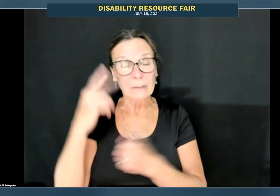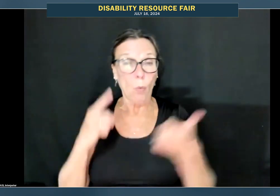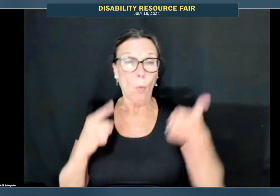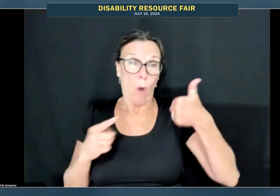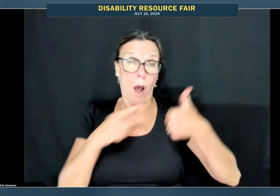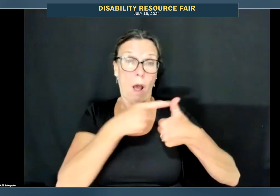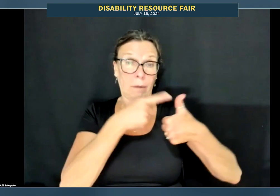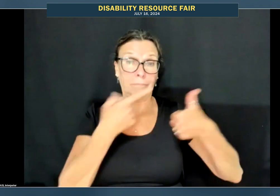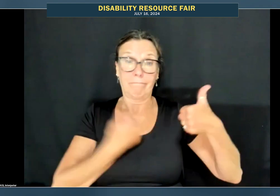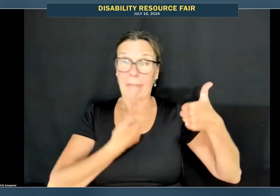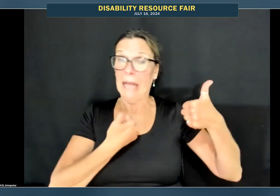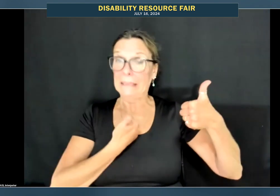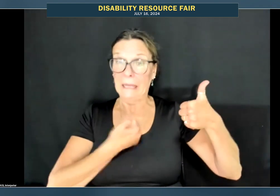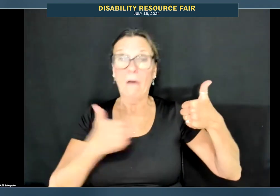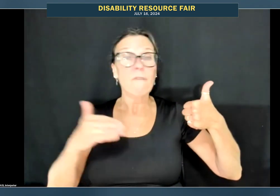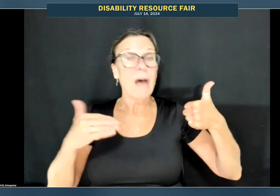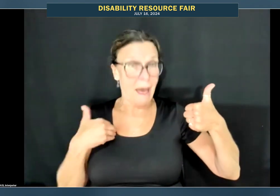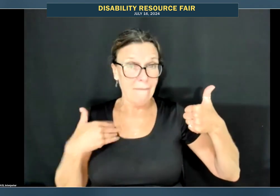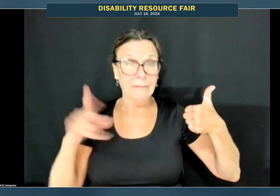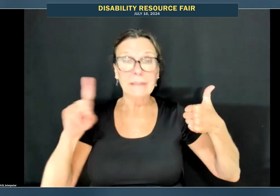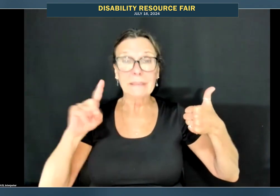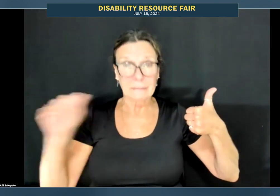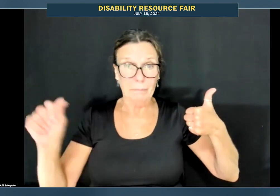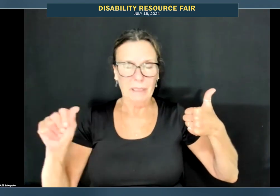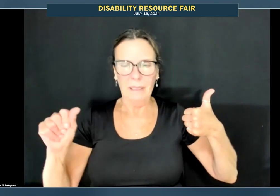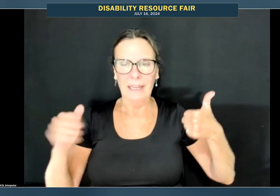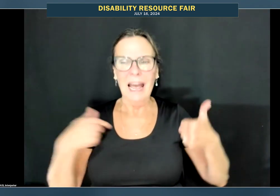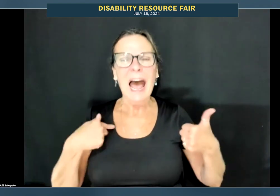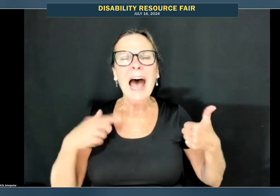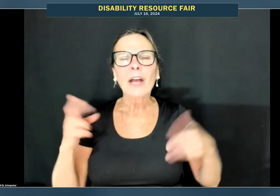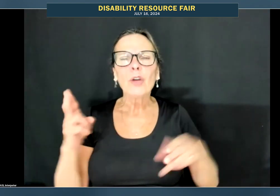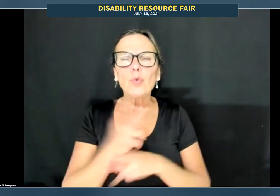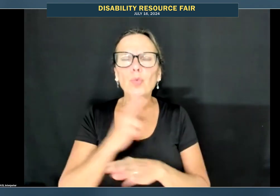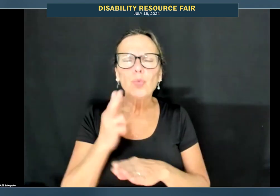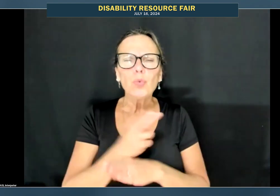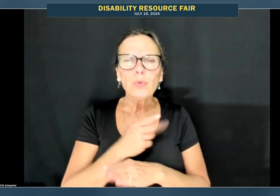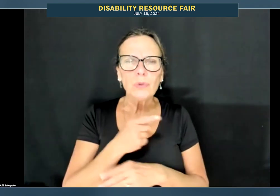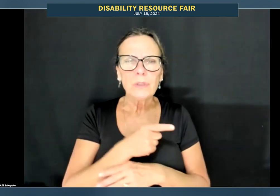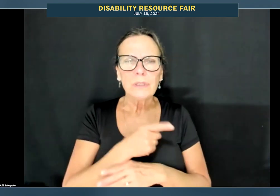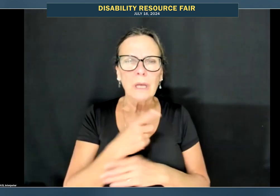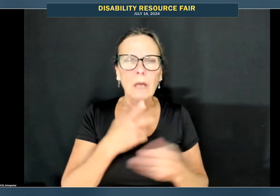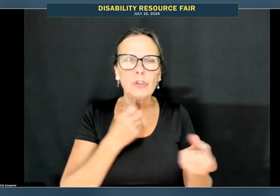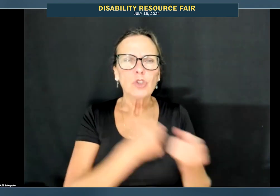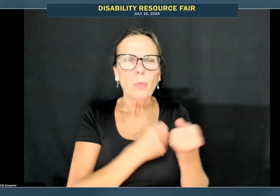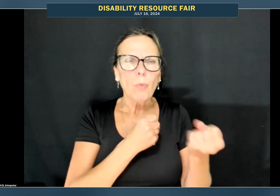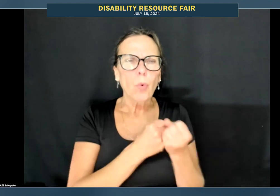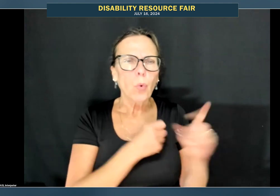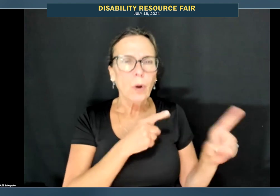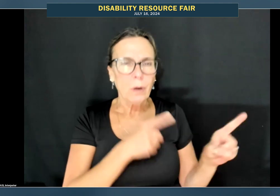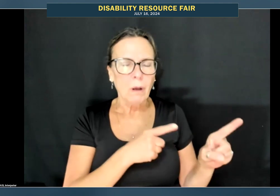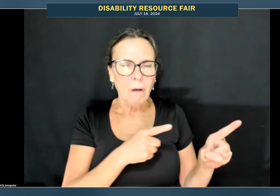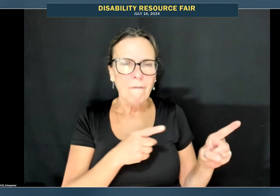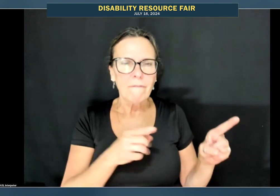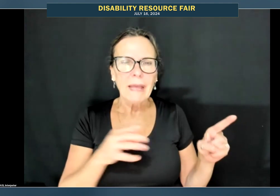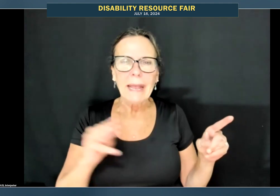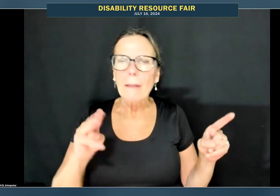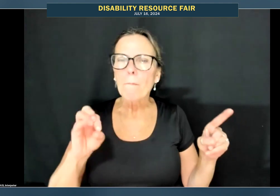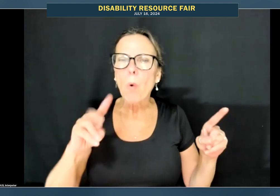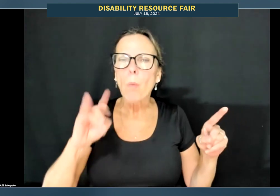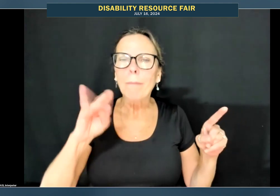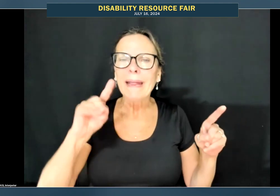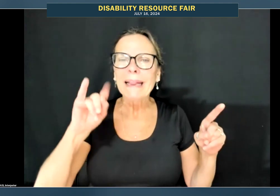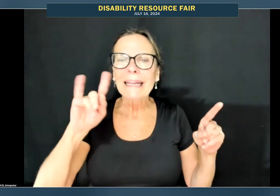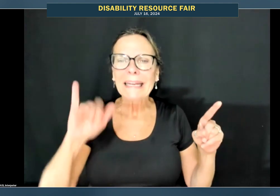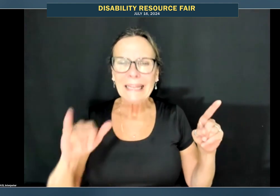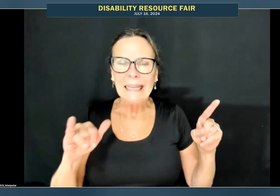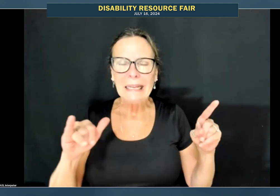a disability, and I use the support of a mobility scooter now in